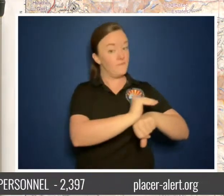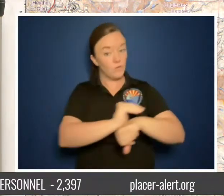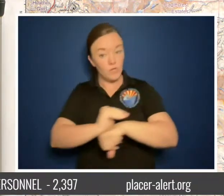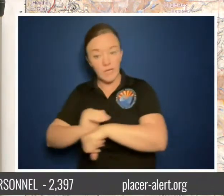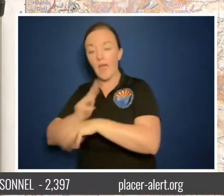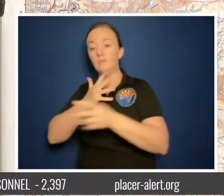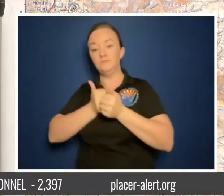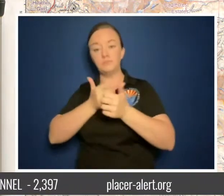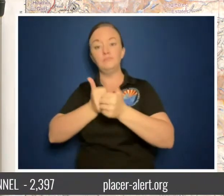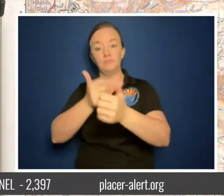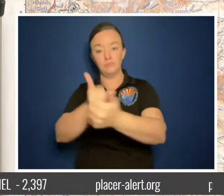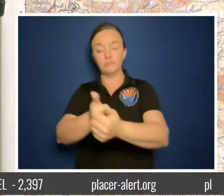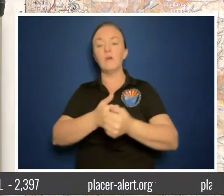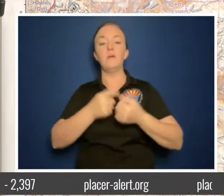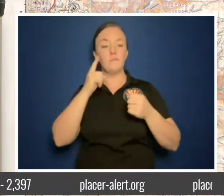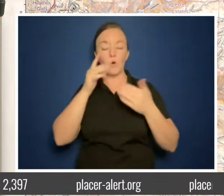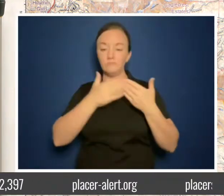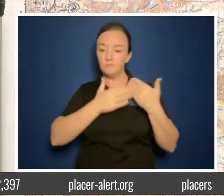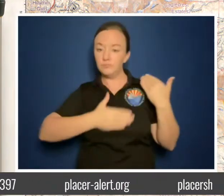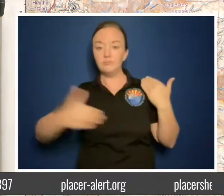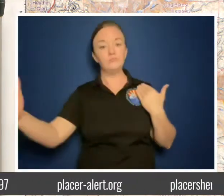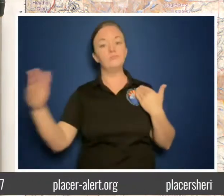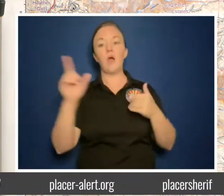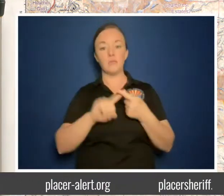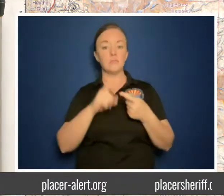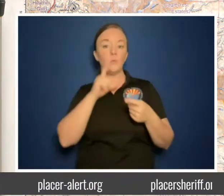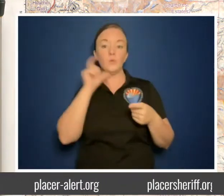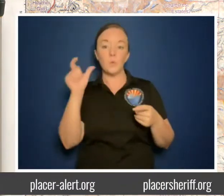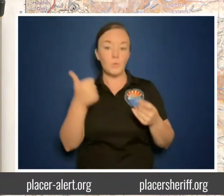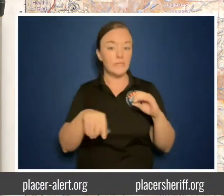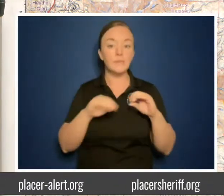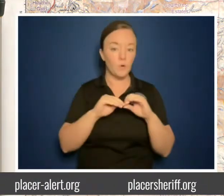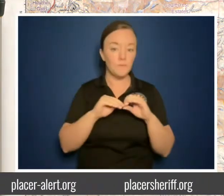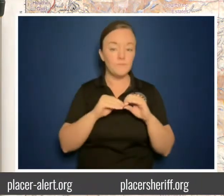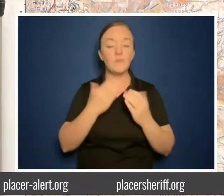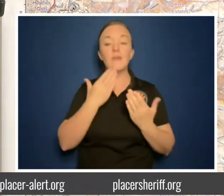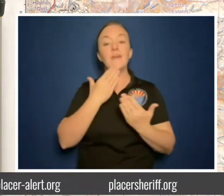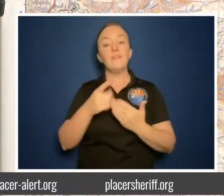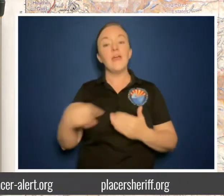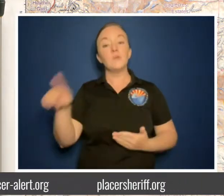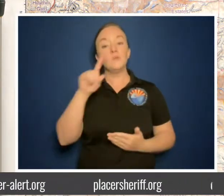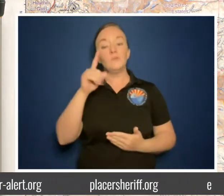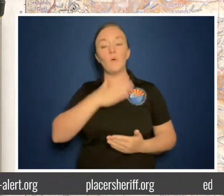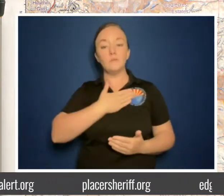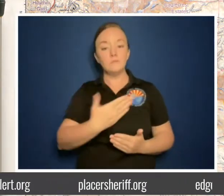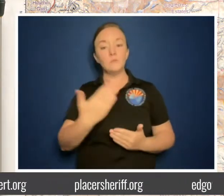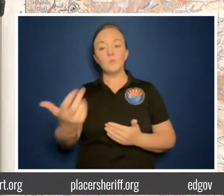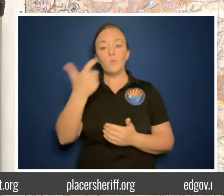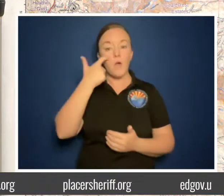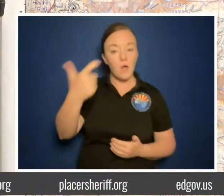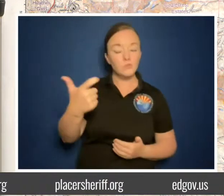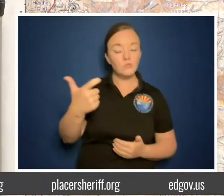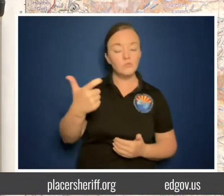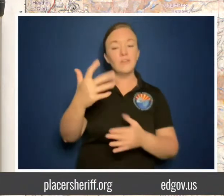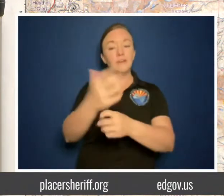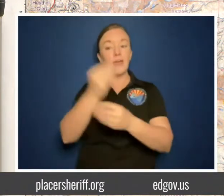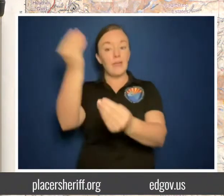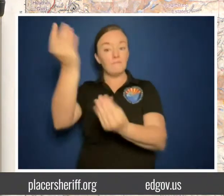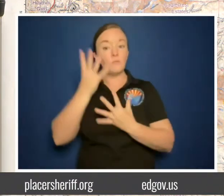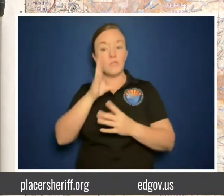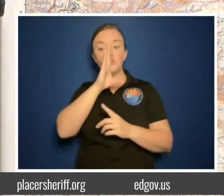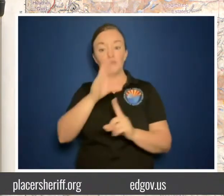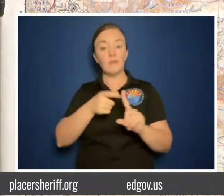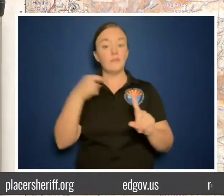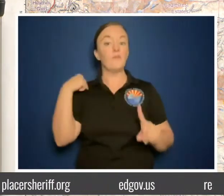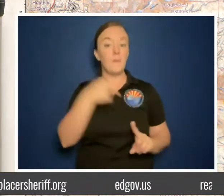to do so. So I thank you for your time, for your committing tonight to attend this, get the information directly from us. We're working very closely